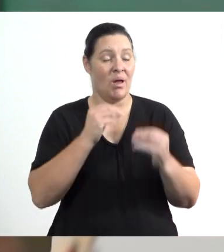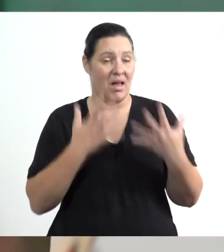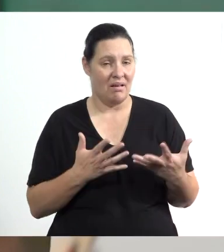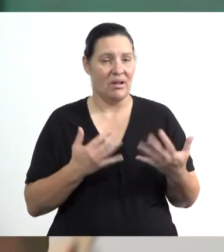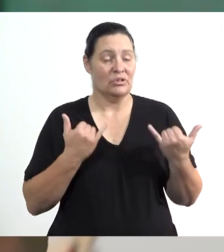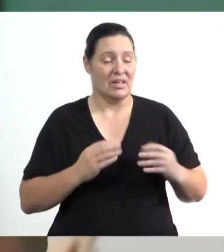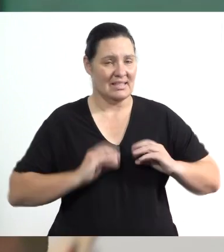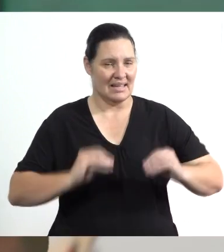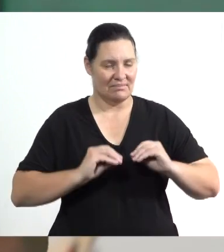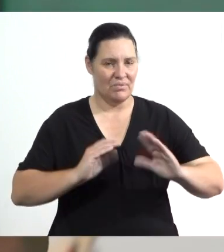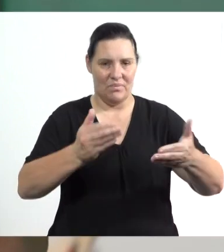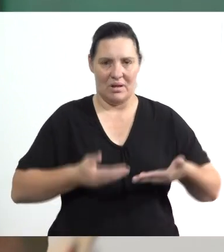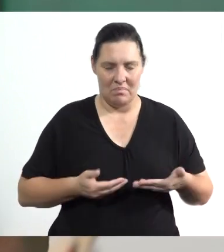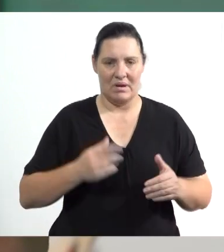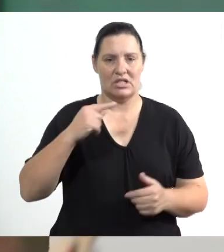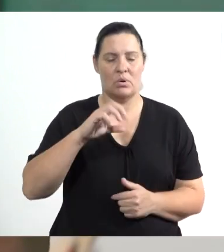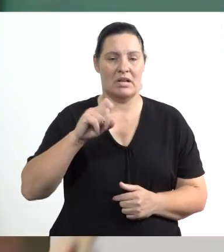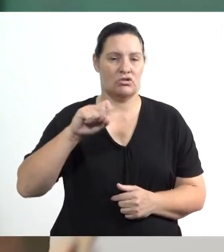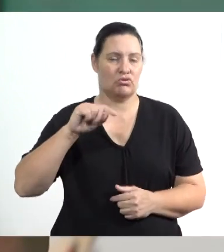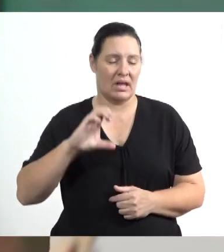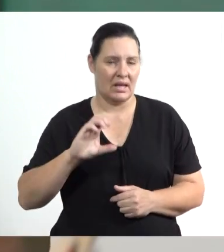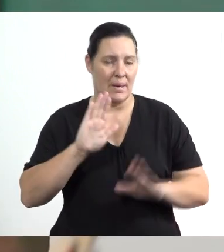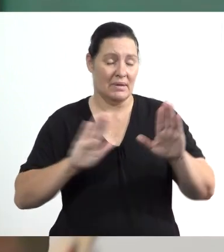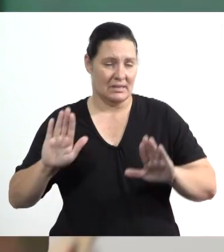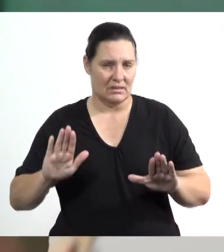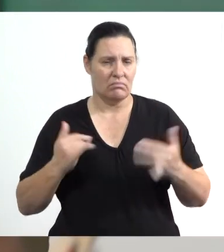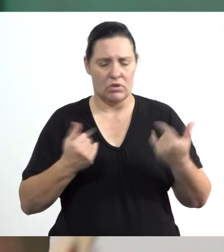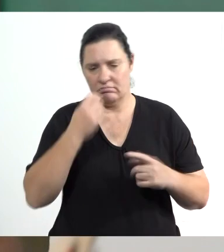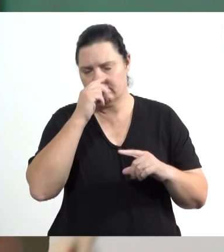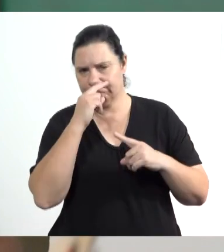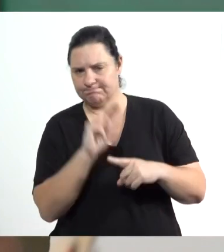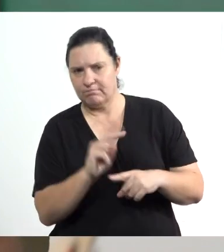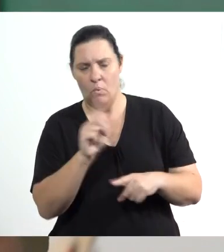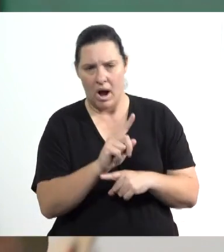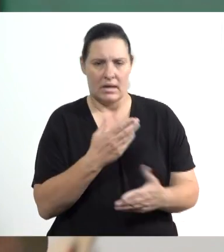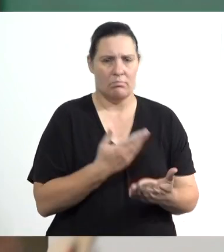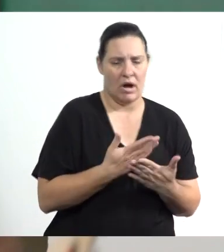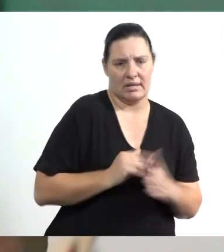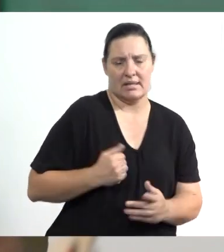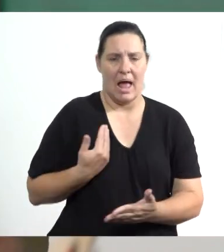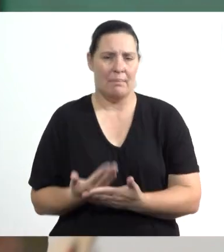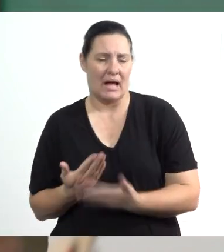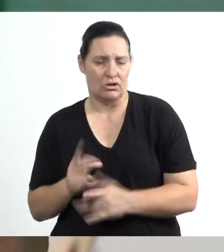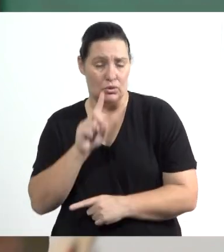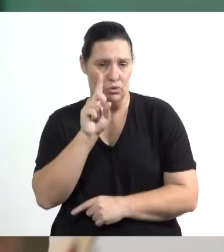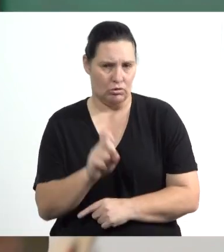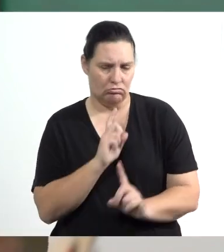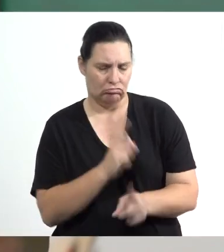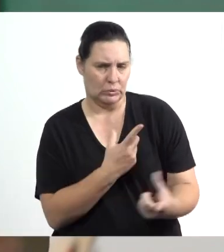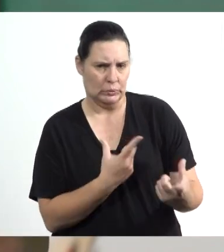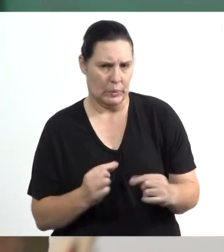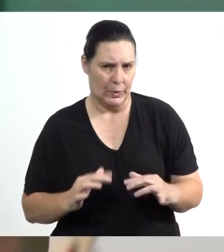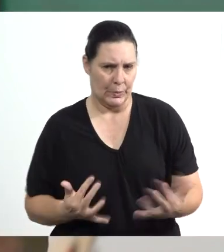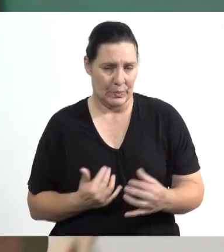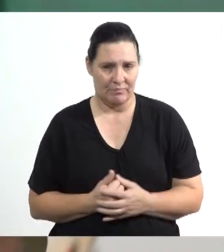Welcome learners to today's lesson on geometric patterns, where we are going to be focusing on the practice and application questions. Let's